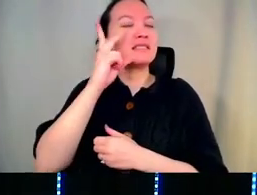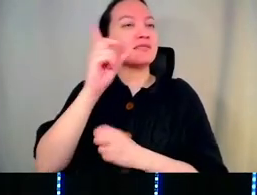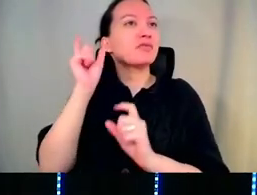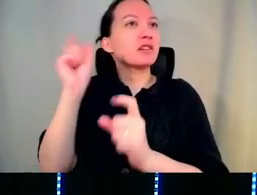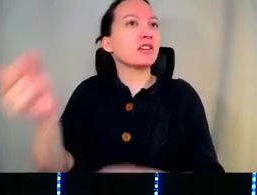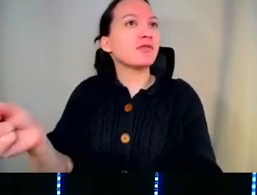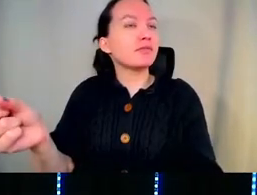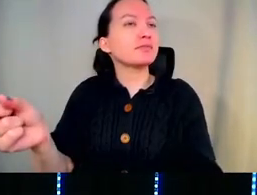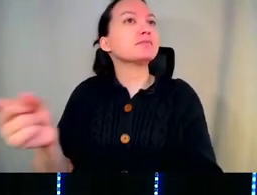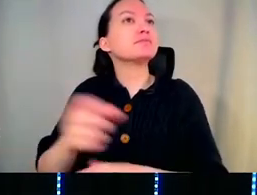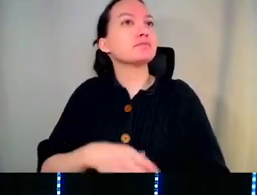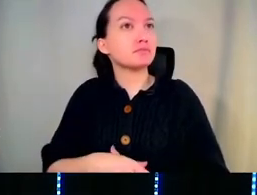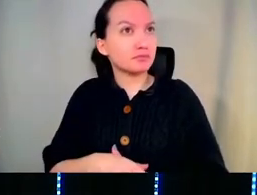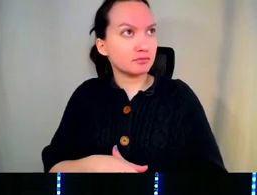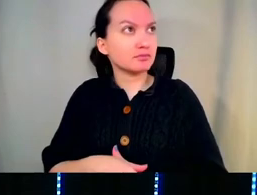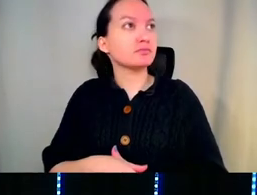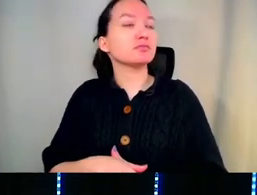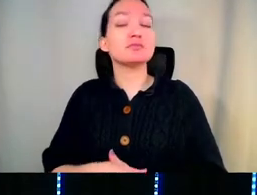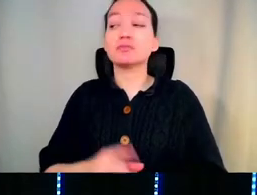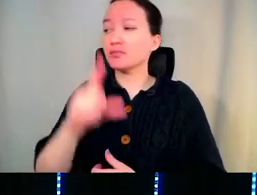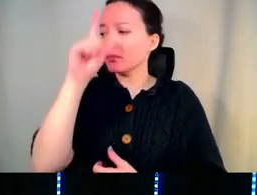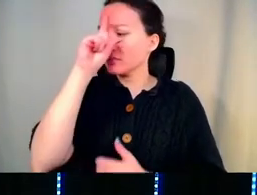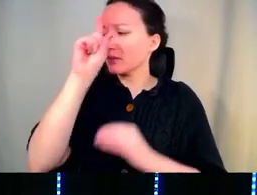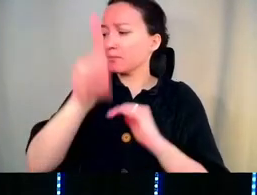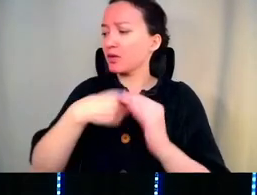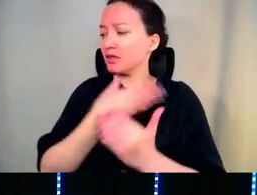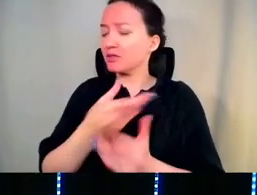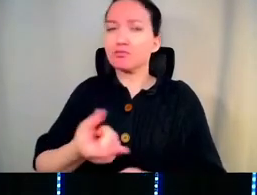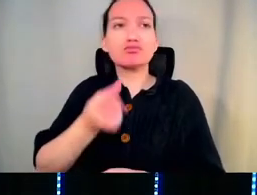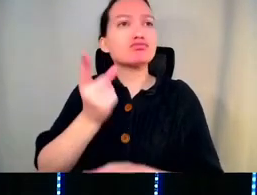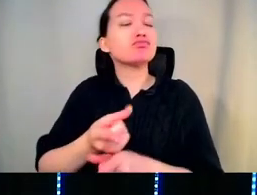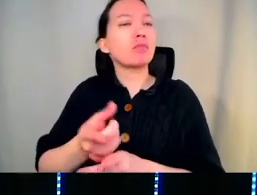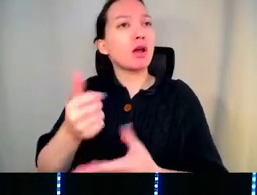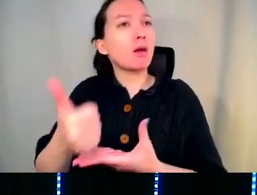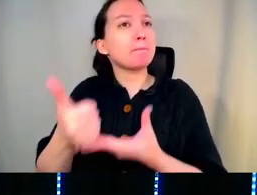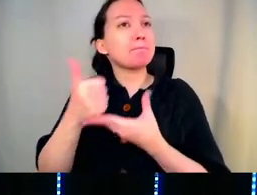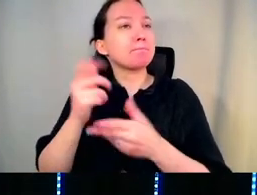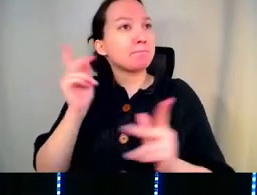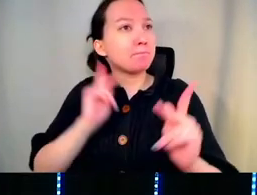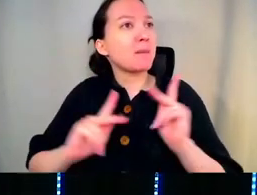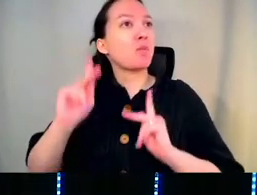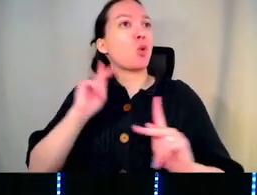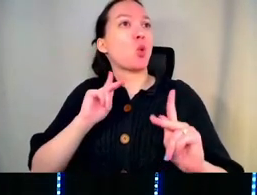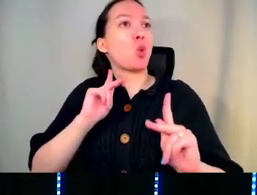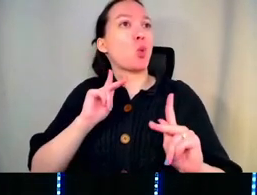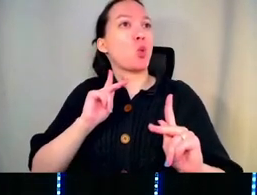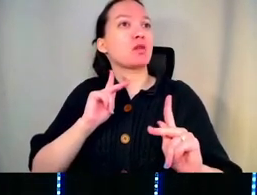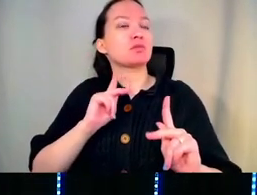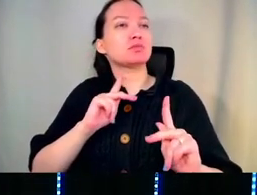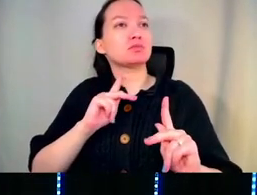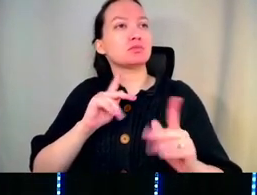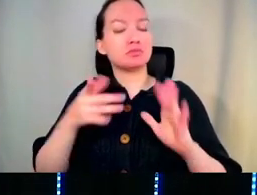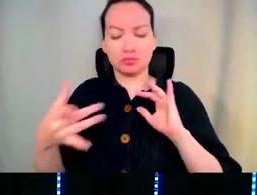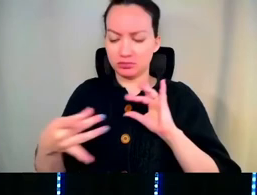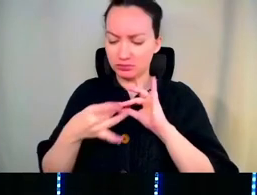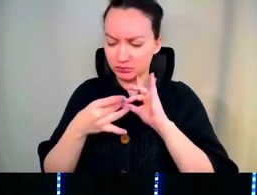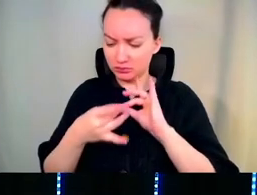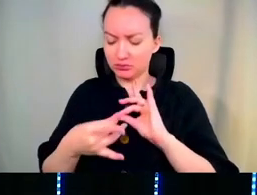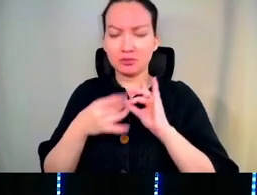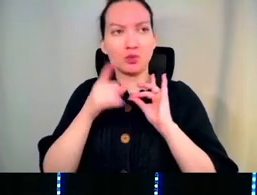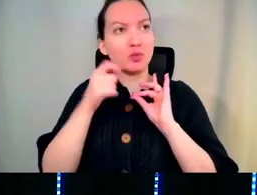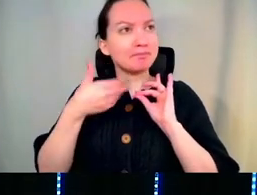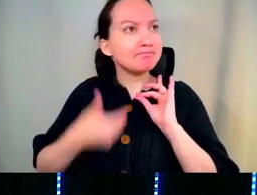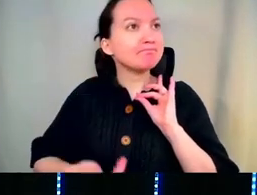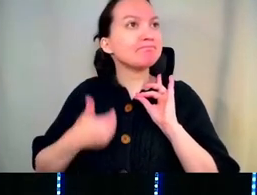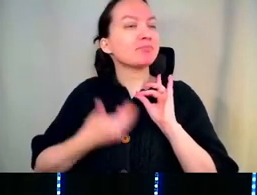back. We need to think about things the right way. Help us to be people who are so in tune with who we are and what's